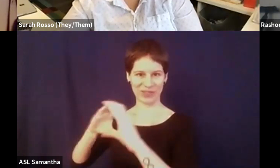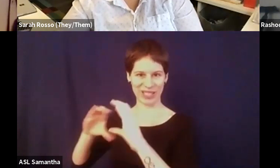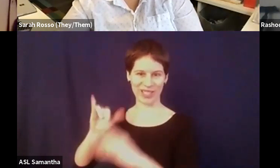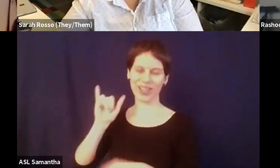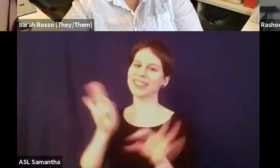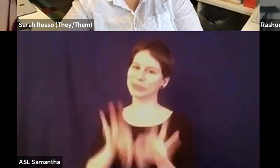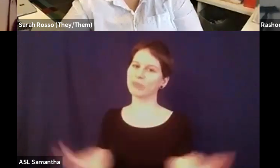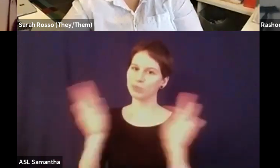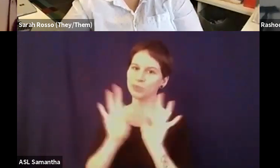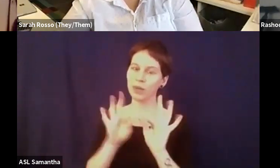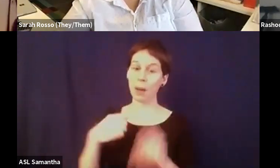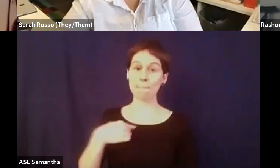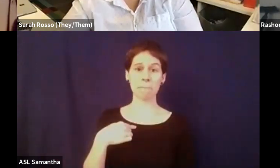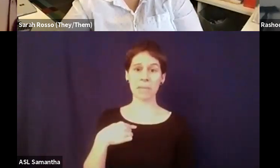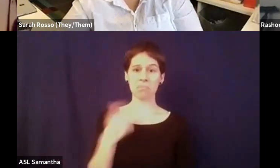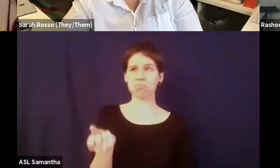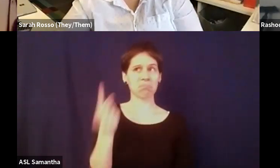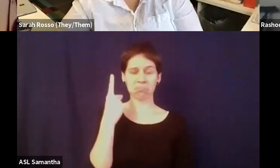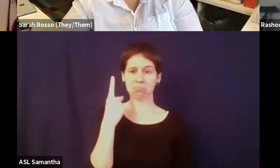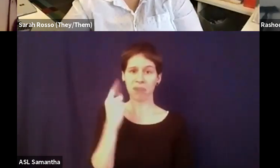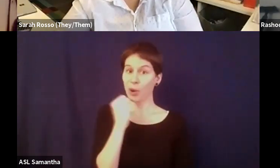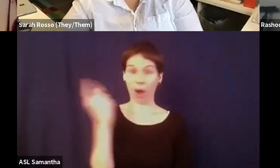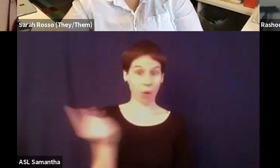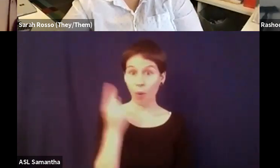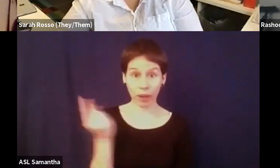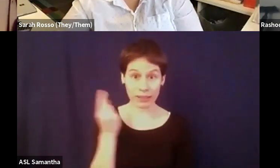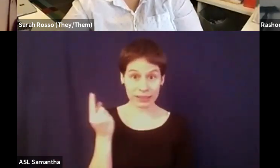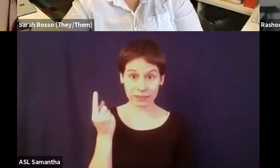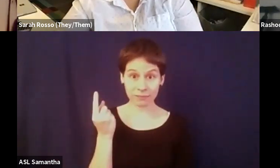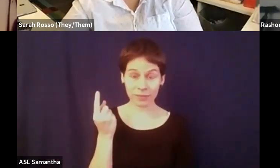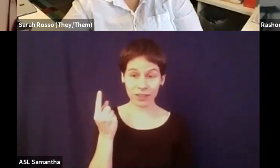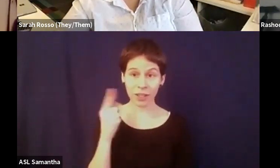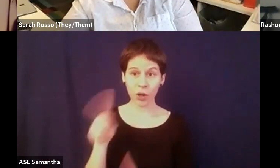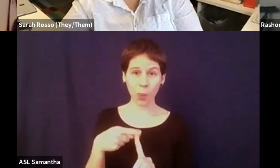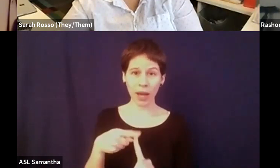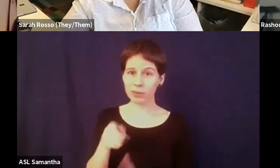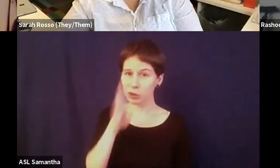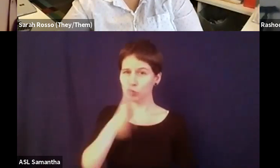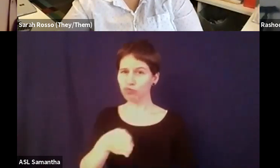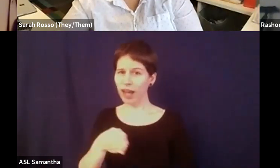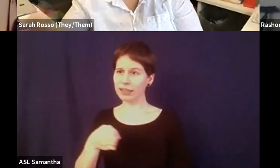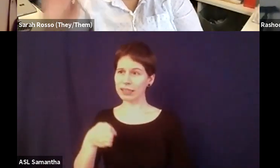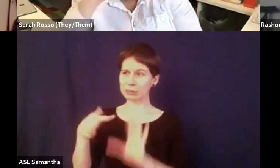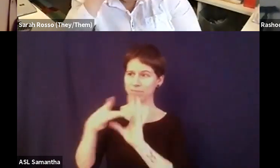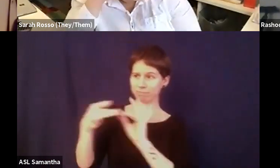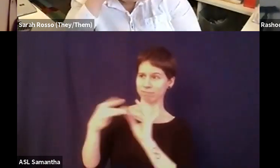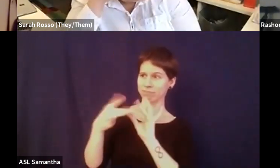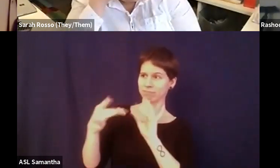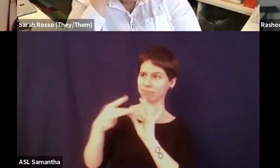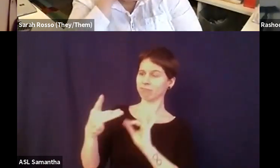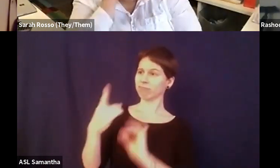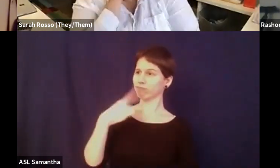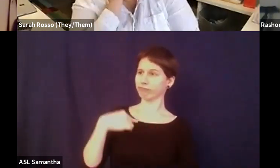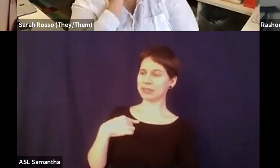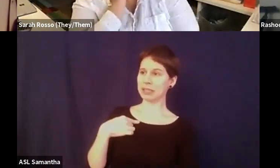have not always understood what was going on directly when it was being talked to me or said to me, but I knew enough